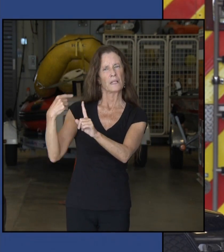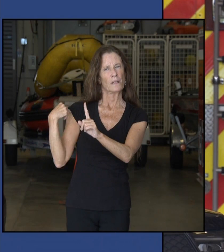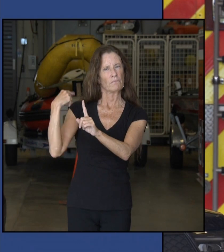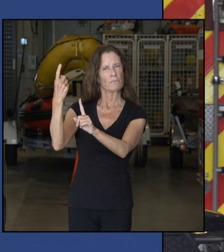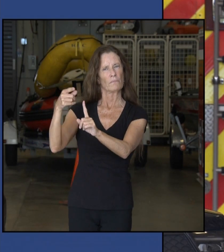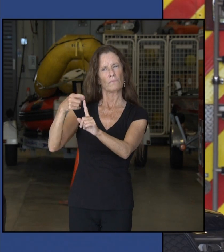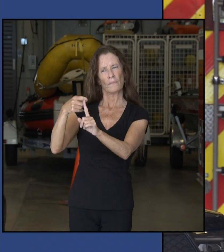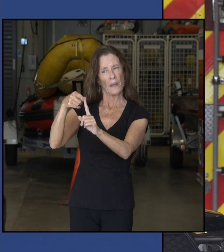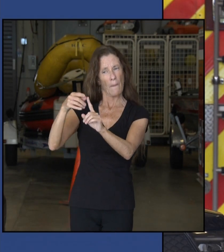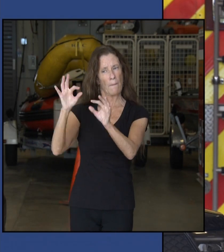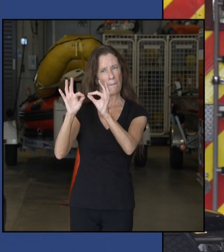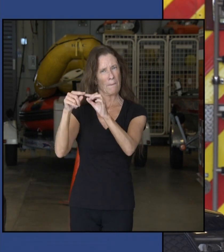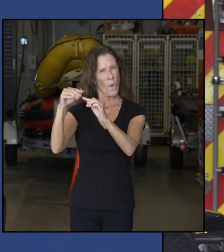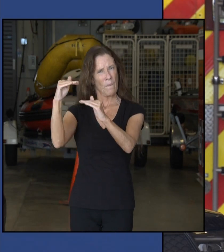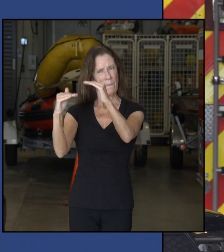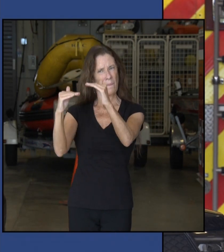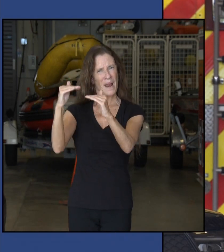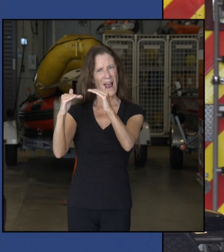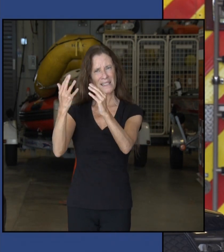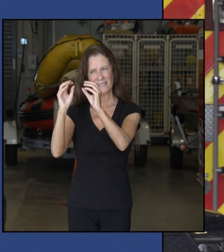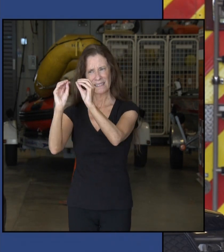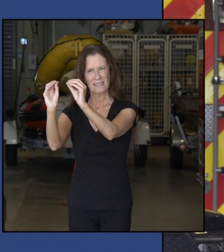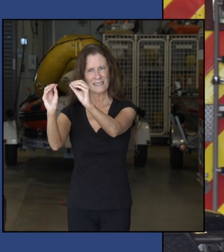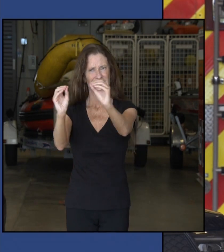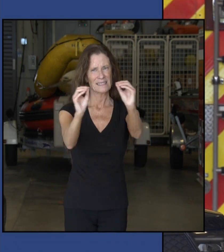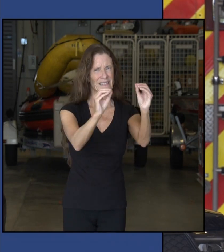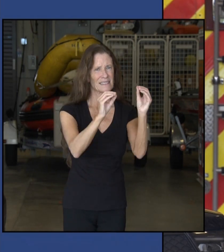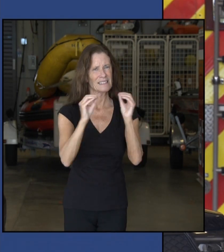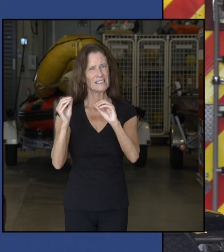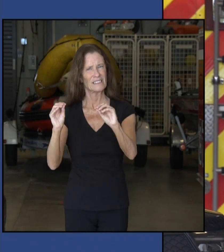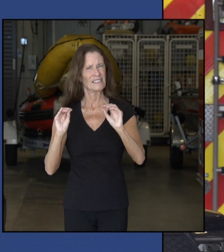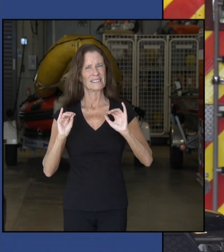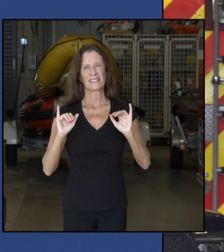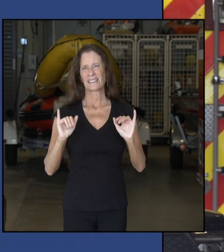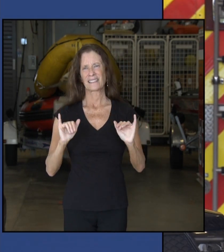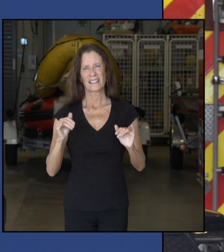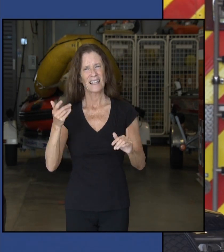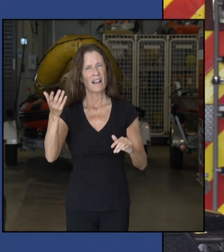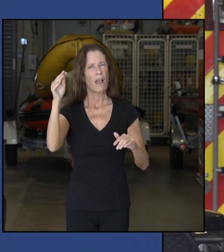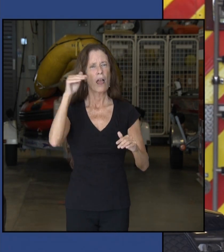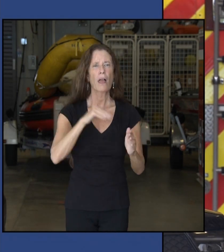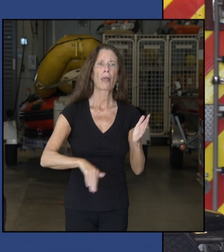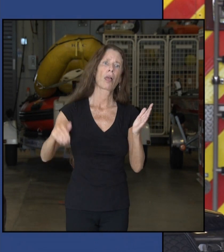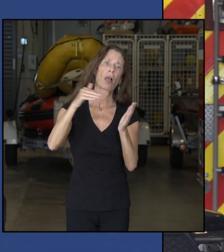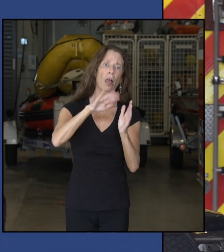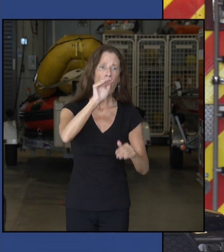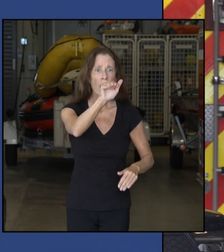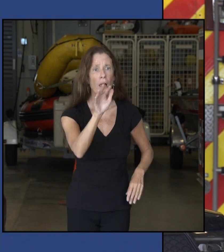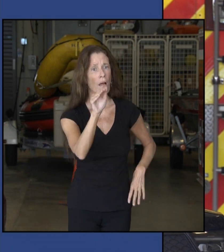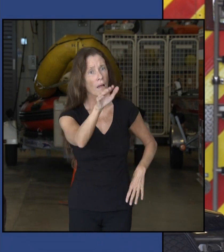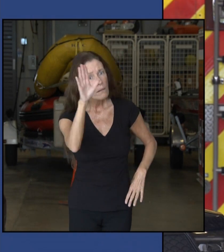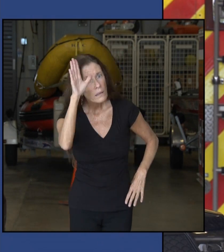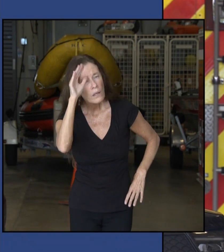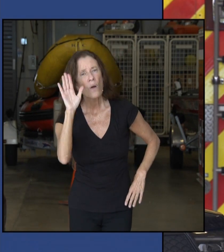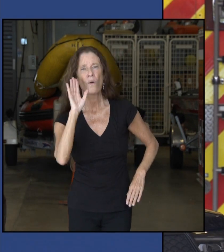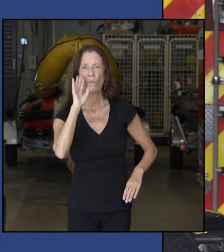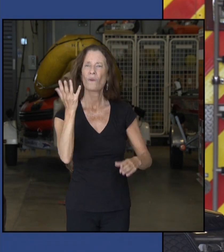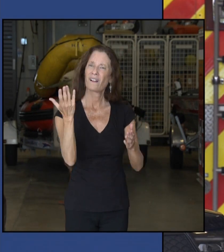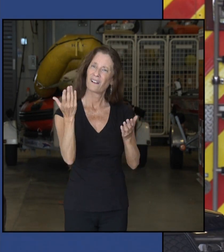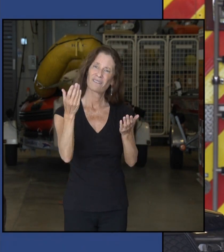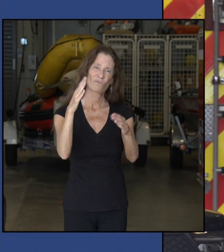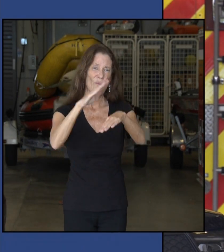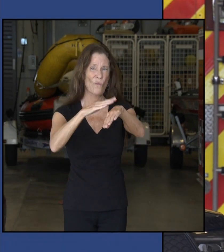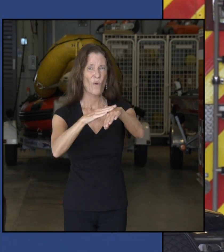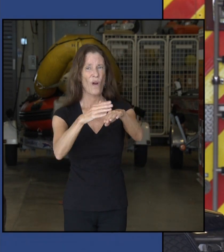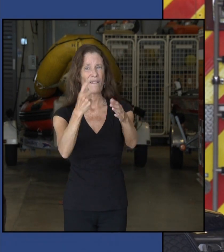enforcement related to COVID-19 mitigation orders, something heretofore unknown to all of us. We believe, as does the